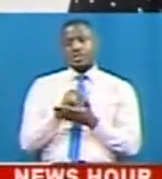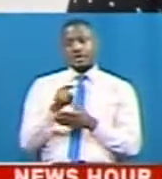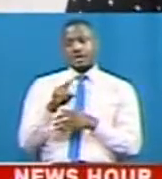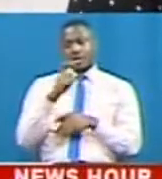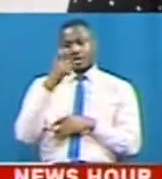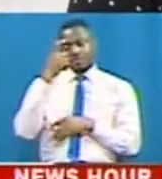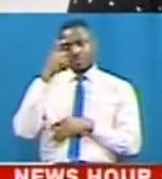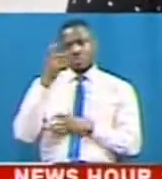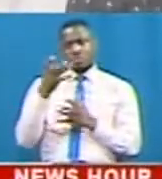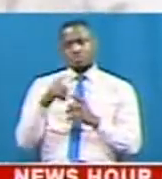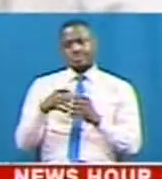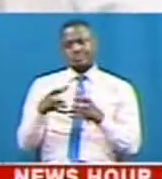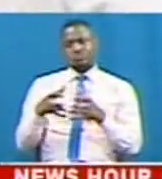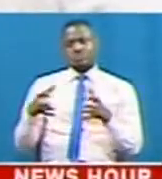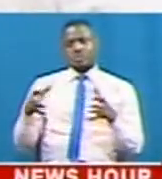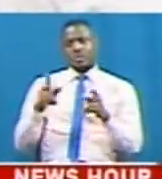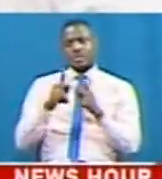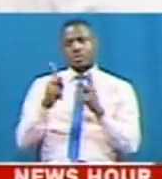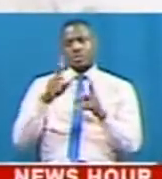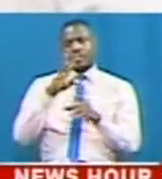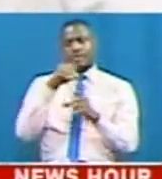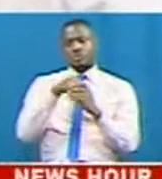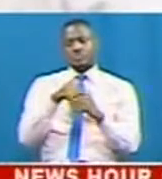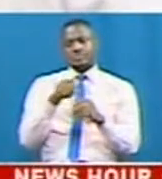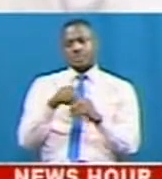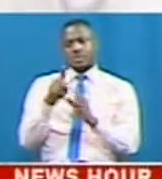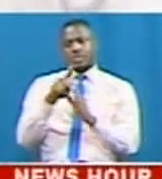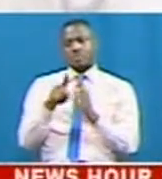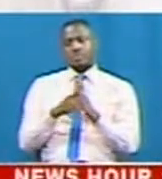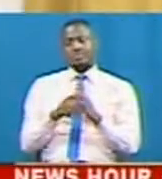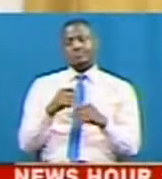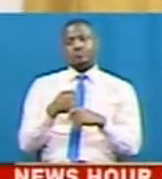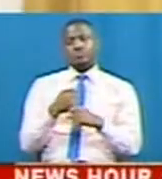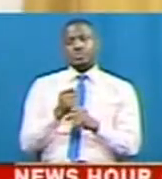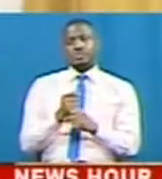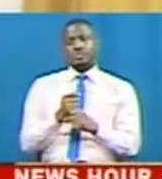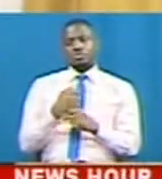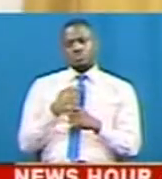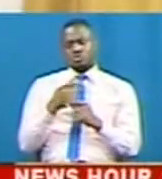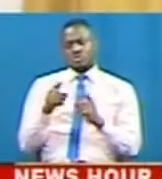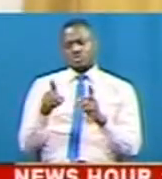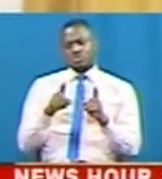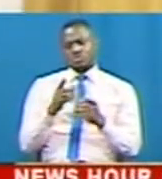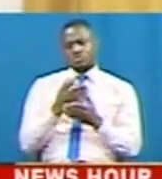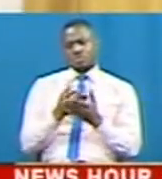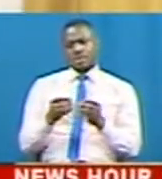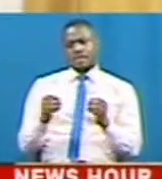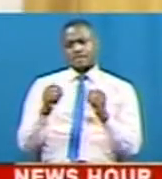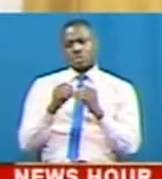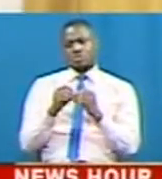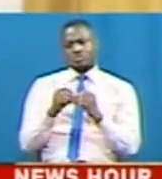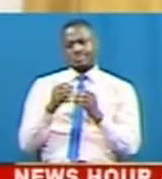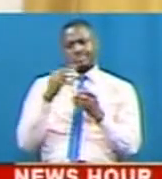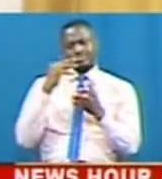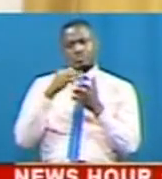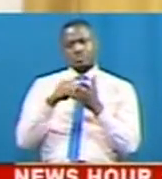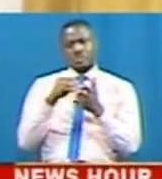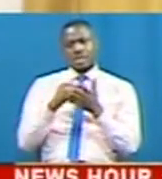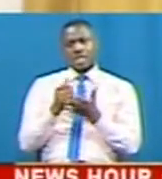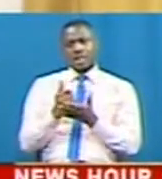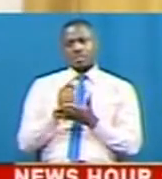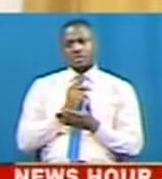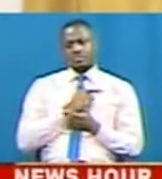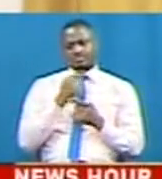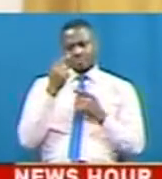the government wants to enhance public participation in policy formulation. What we're trying to do is use modern systems to allow us